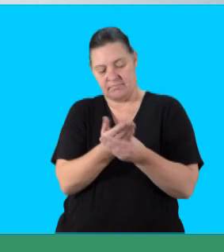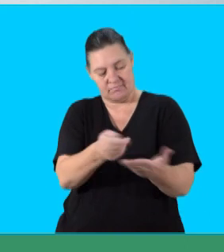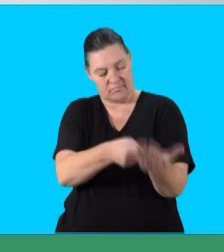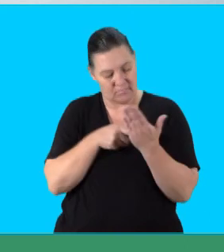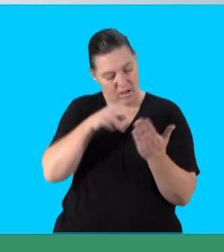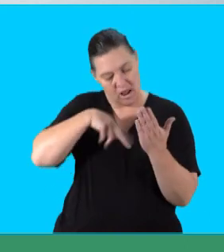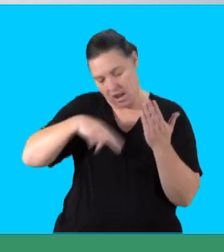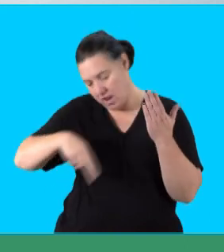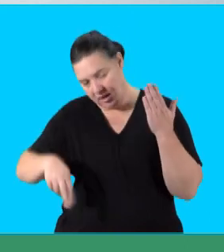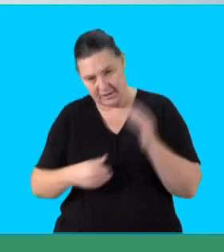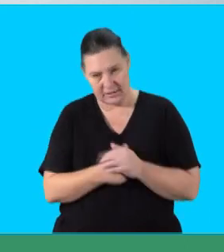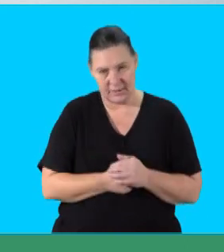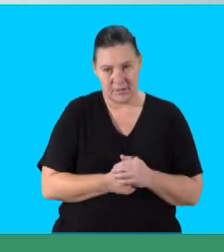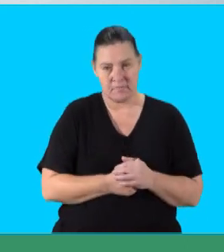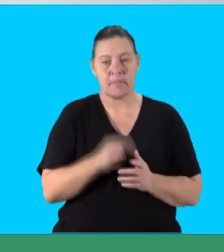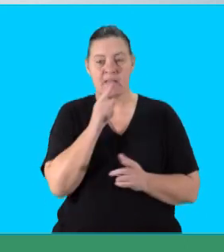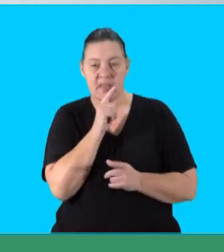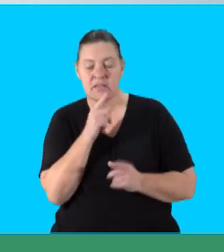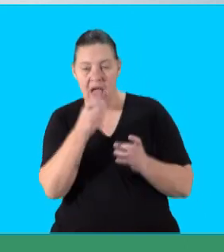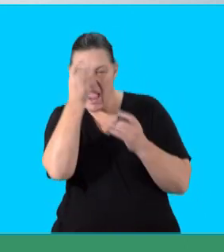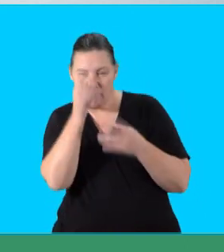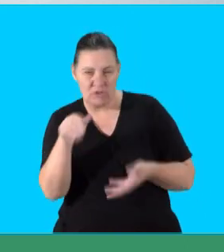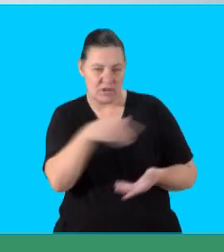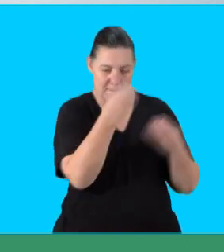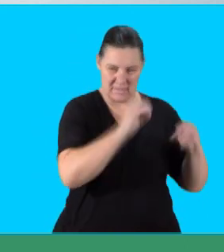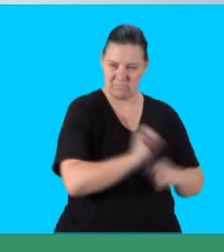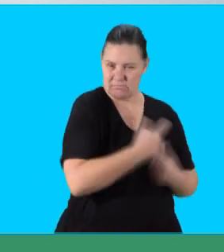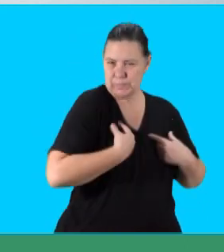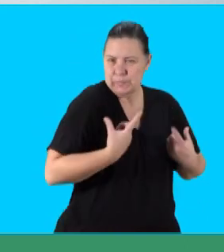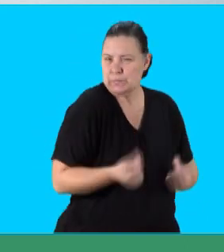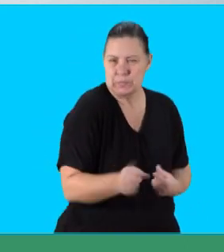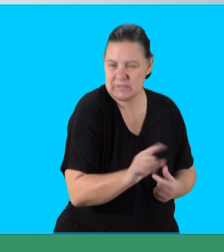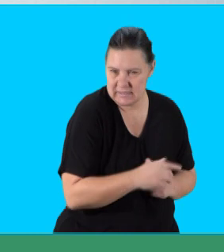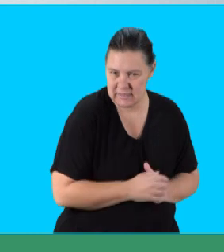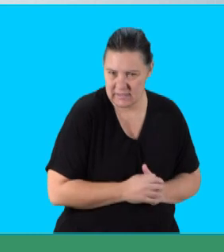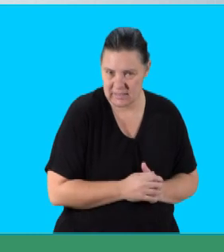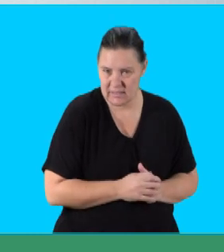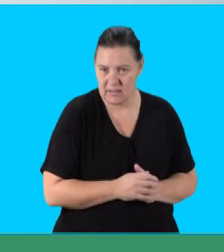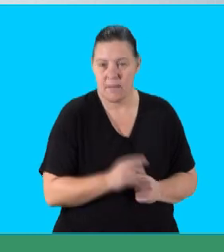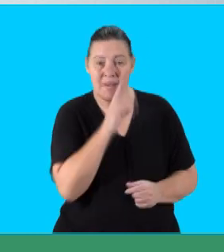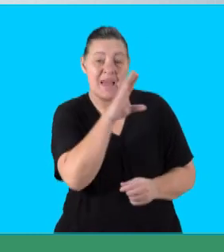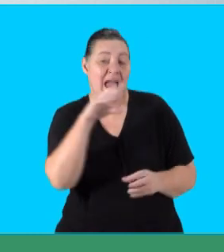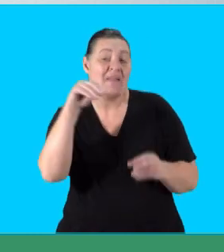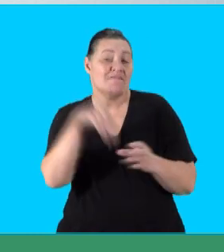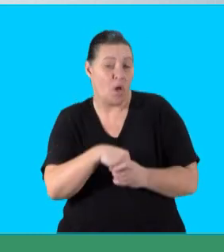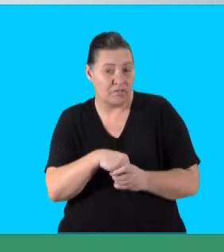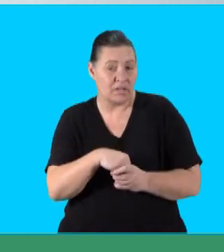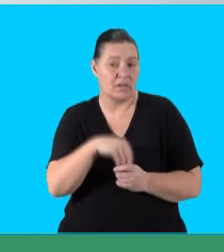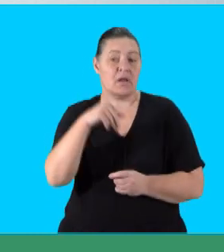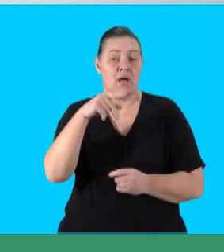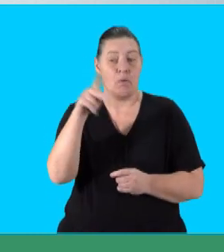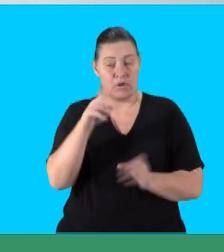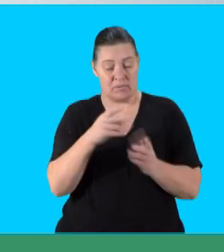A prospectus rather gives information about the business. Aspects that must be included in the